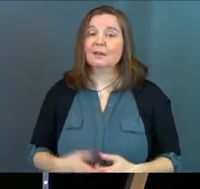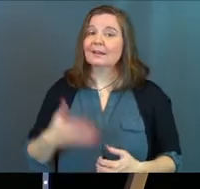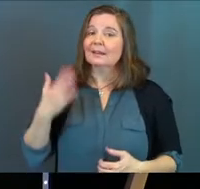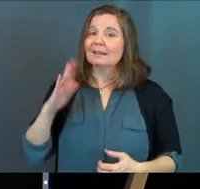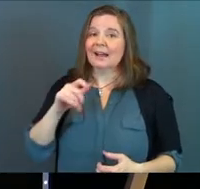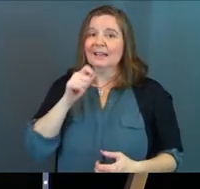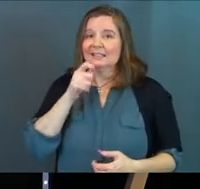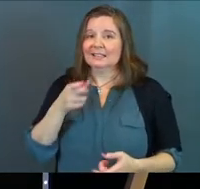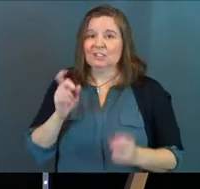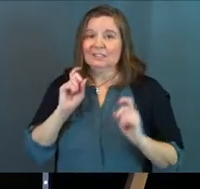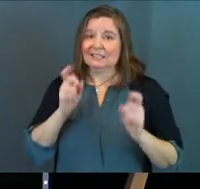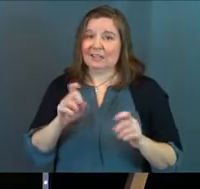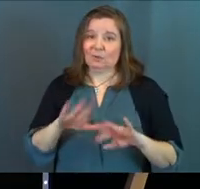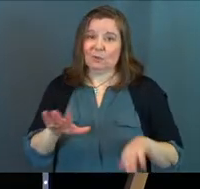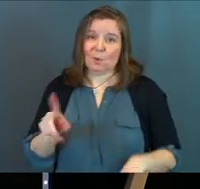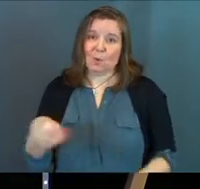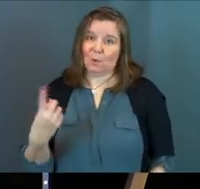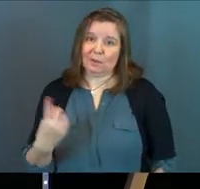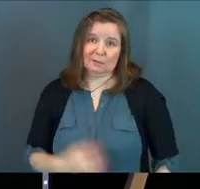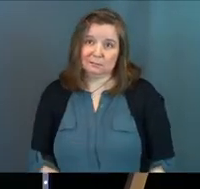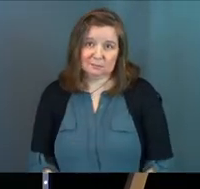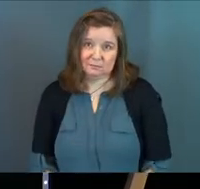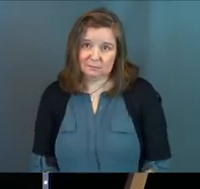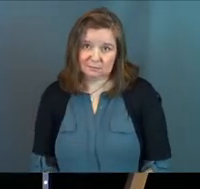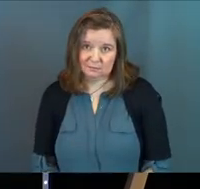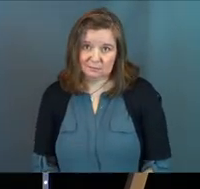God did not just give you children.